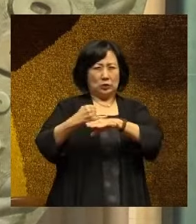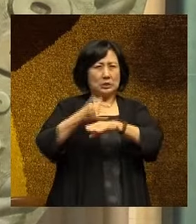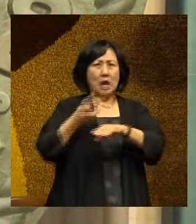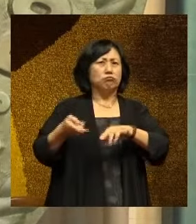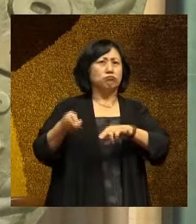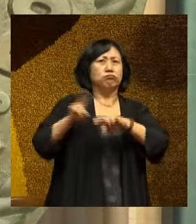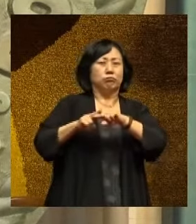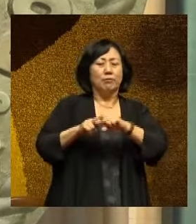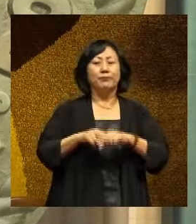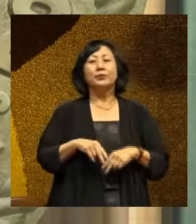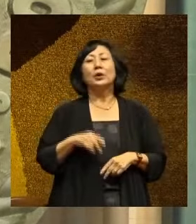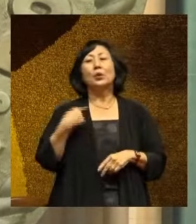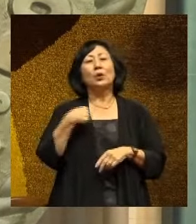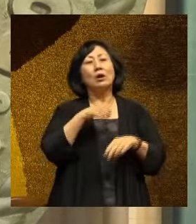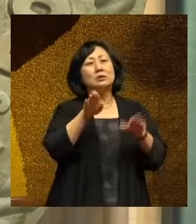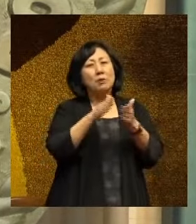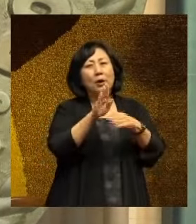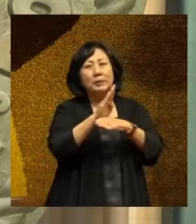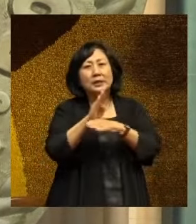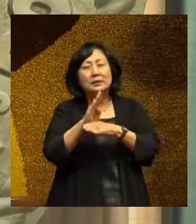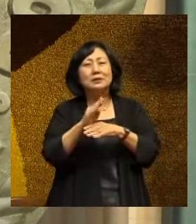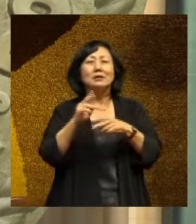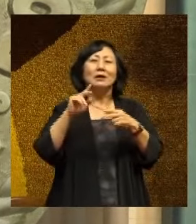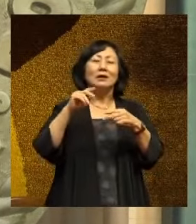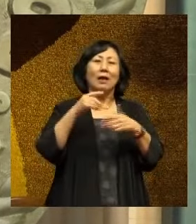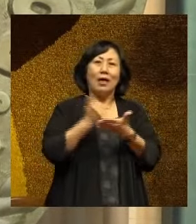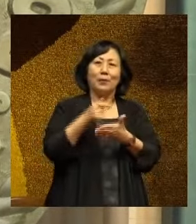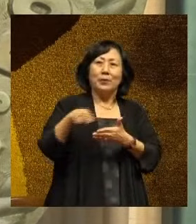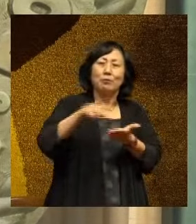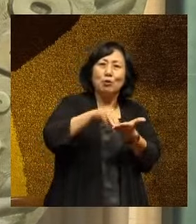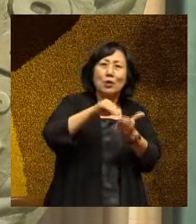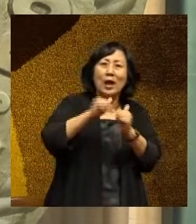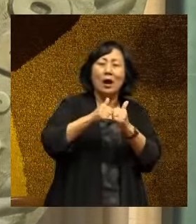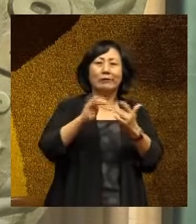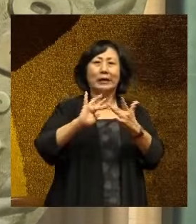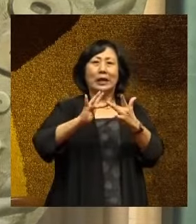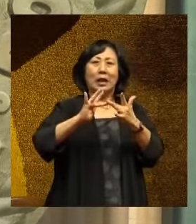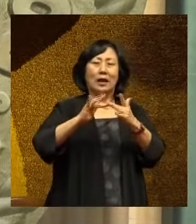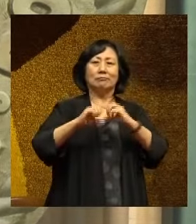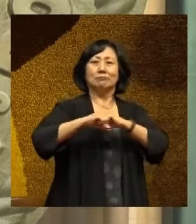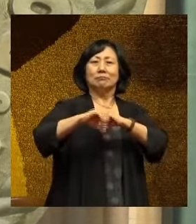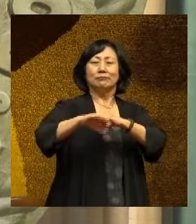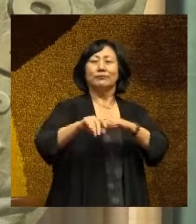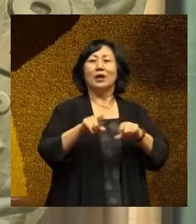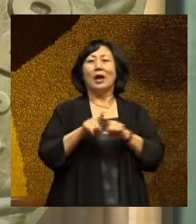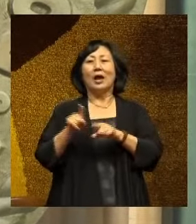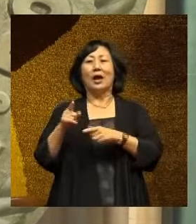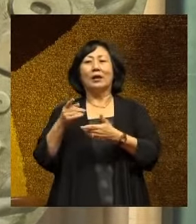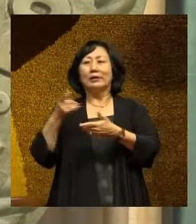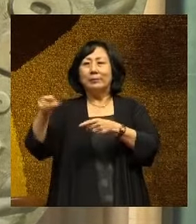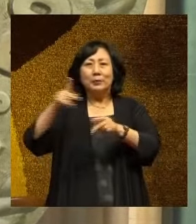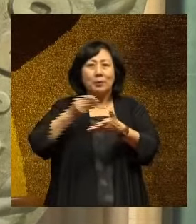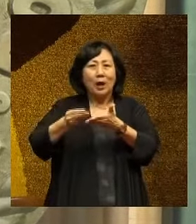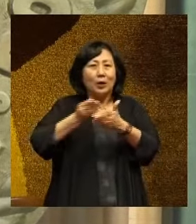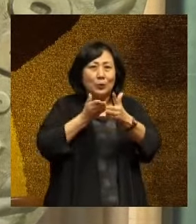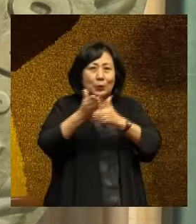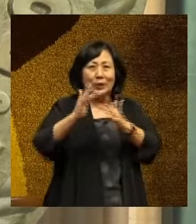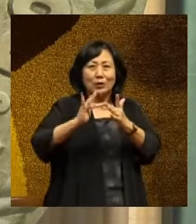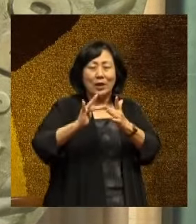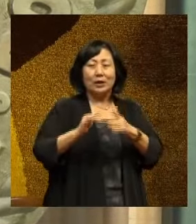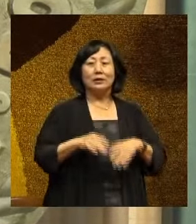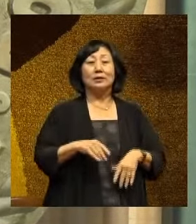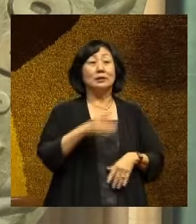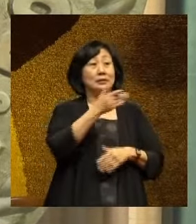businesses through digital marketing and e-commerce initiatives, assisting more than 500 companies with training